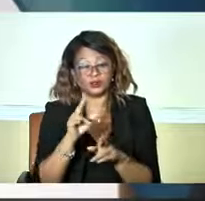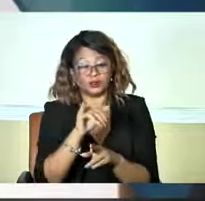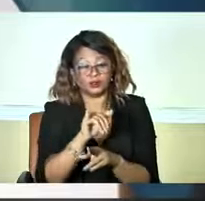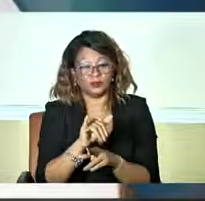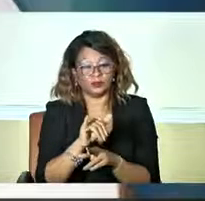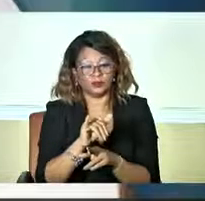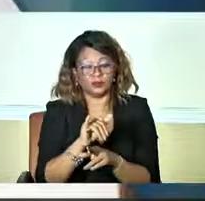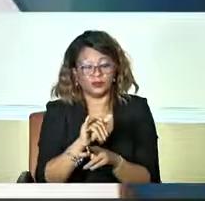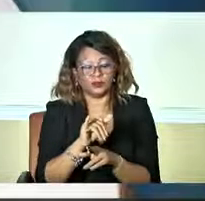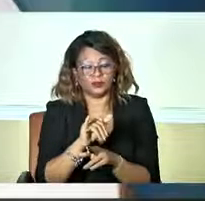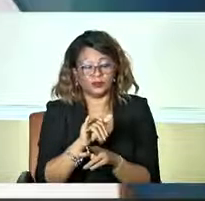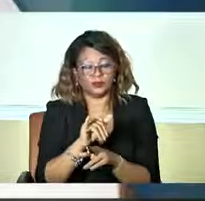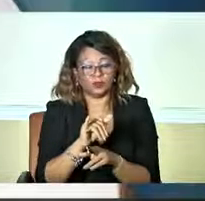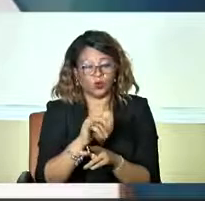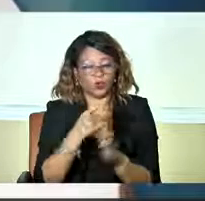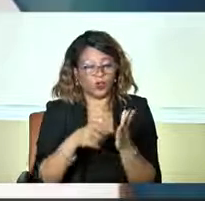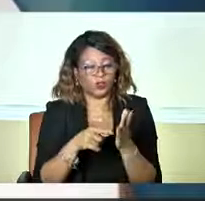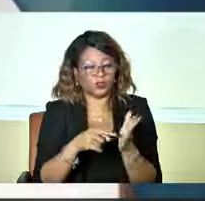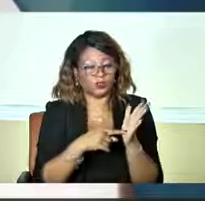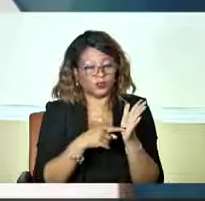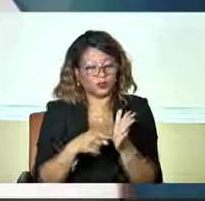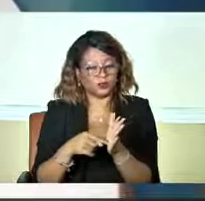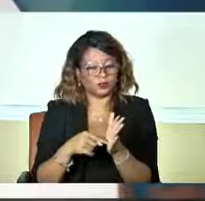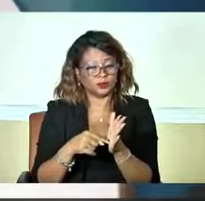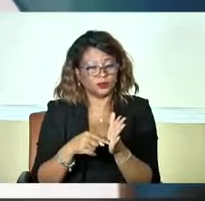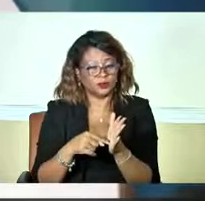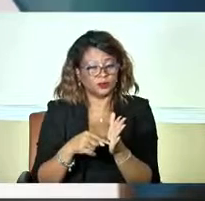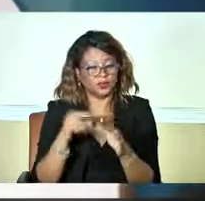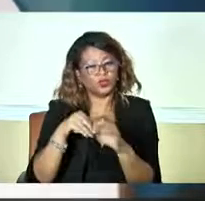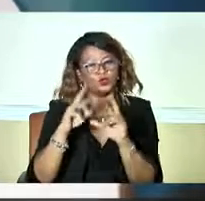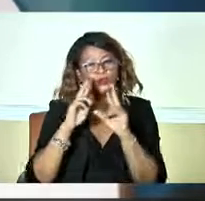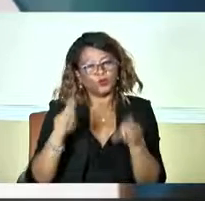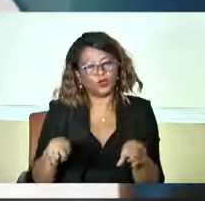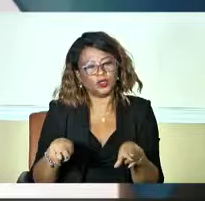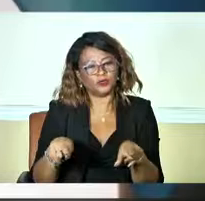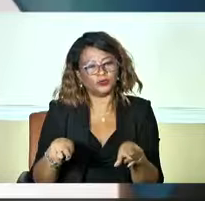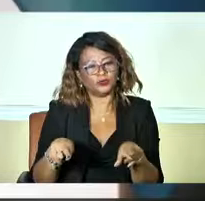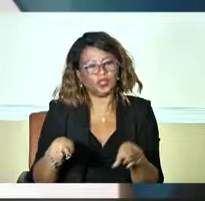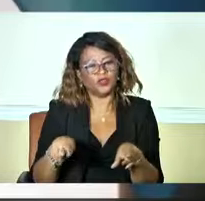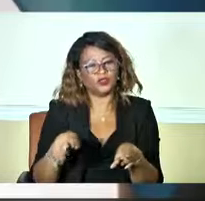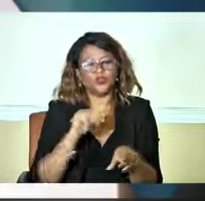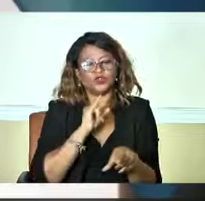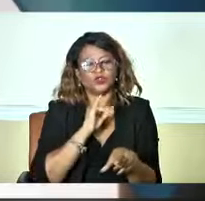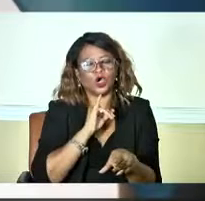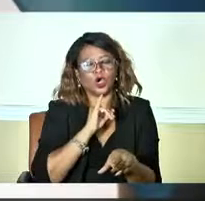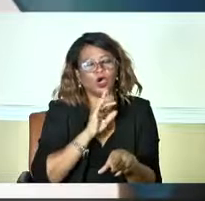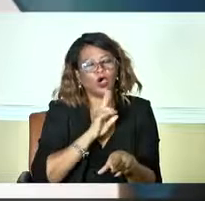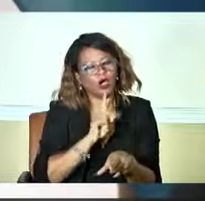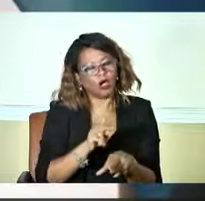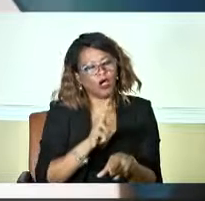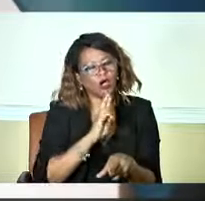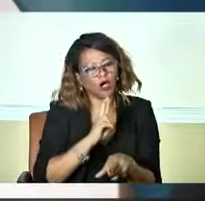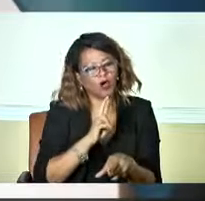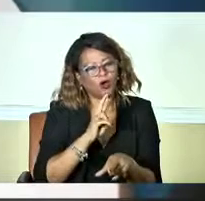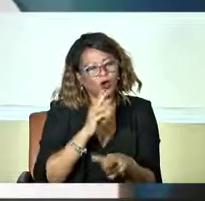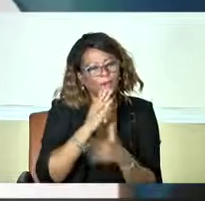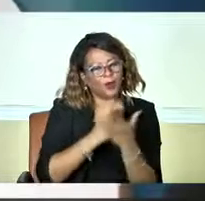of what was indicated in the report, those are a part of the